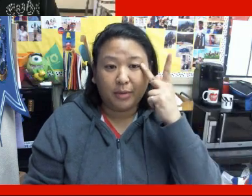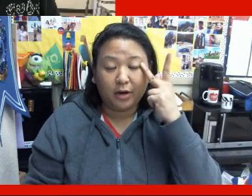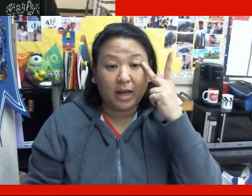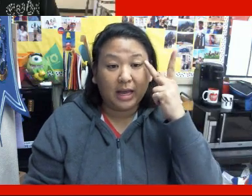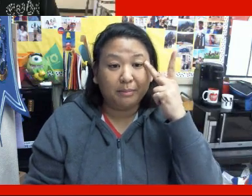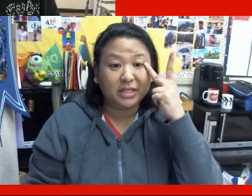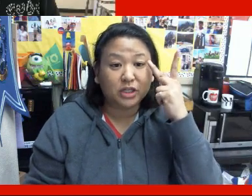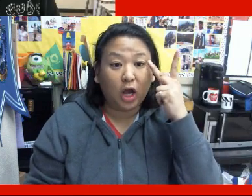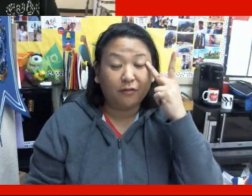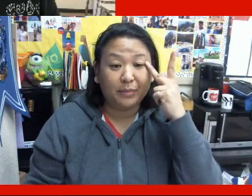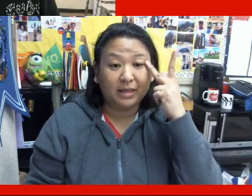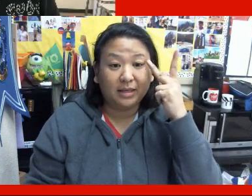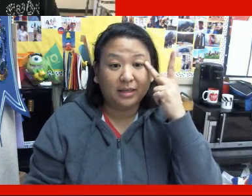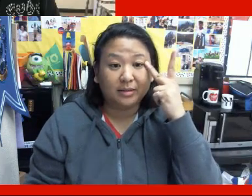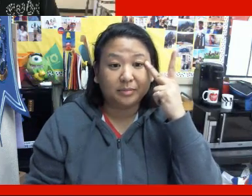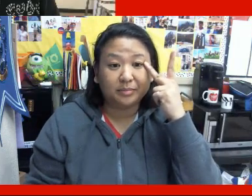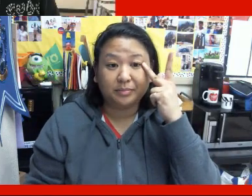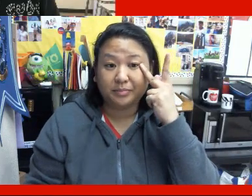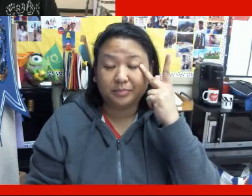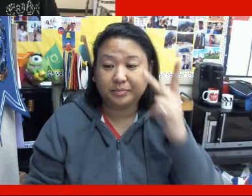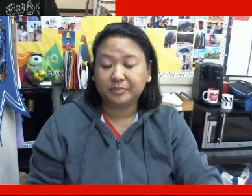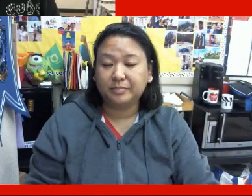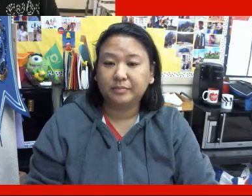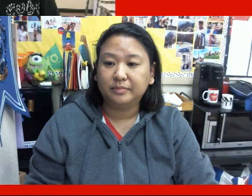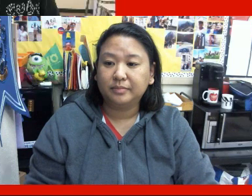K right here by your eye, Miss Kaufman.